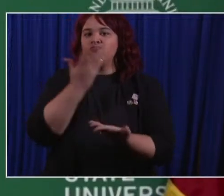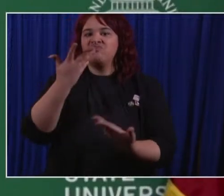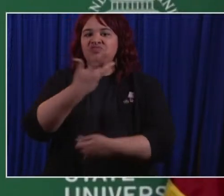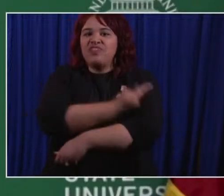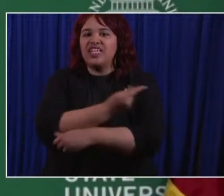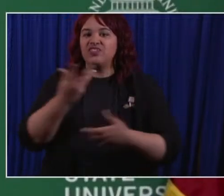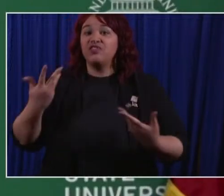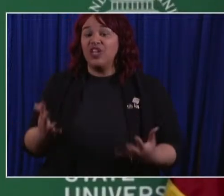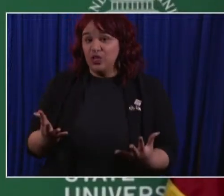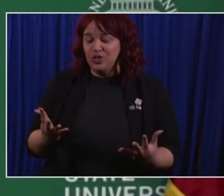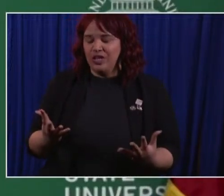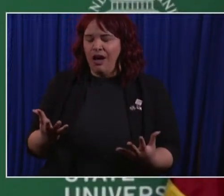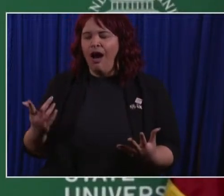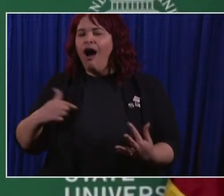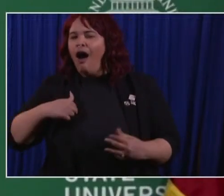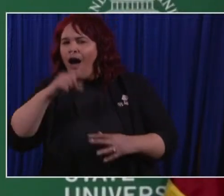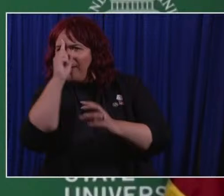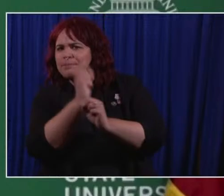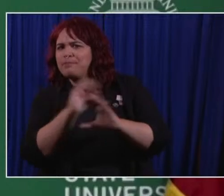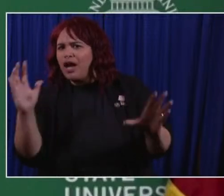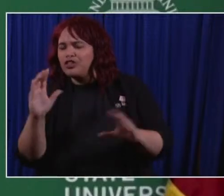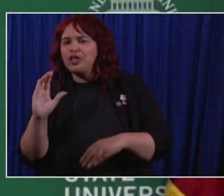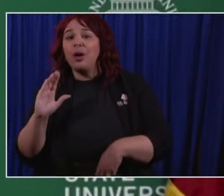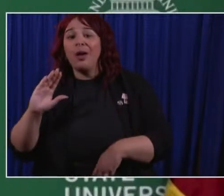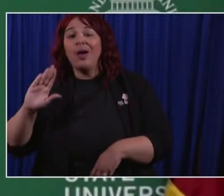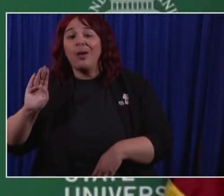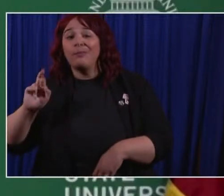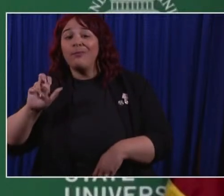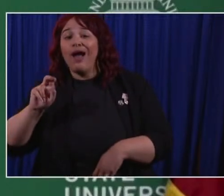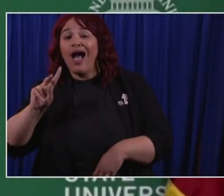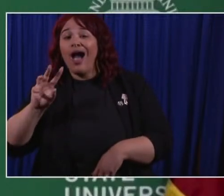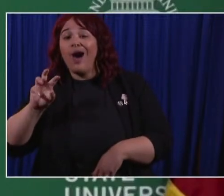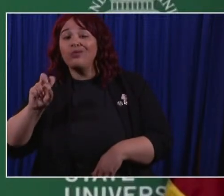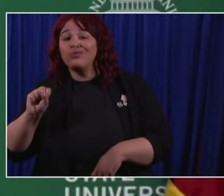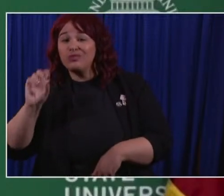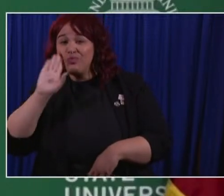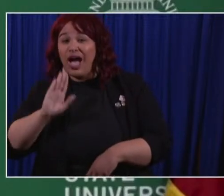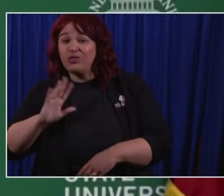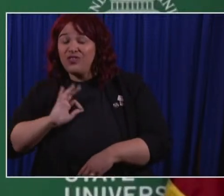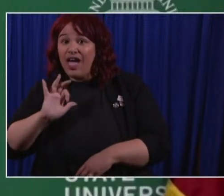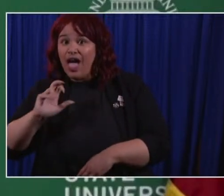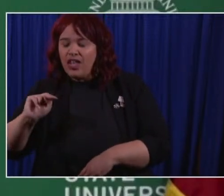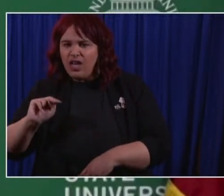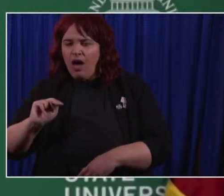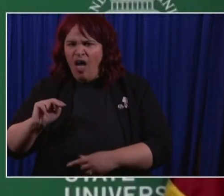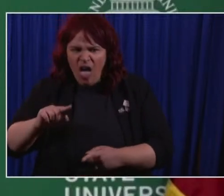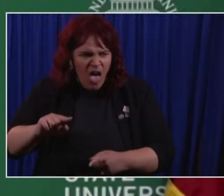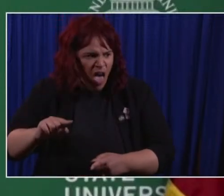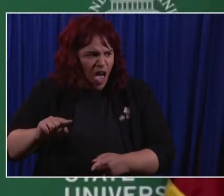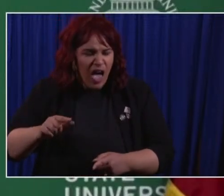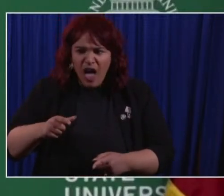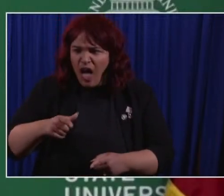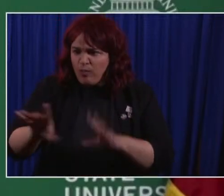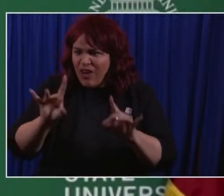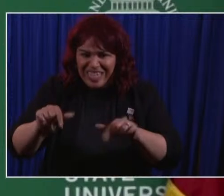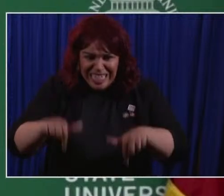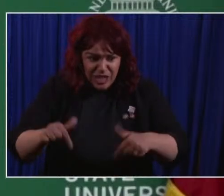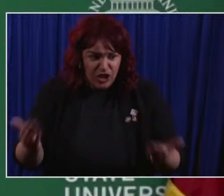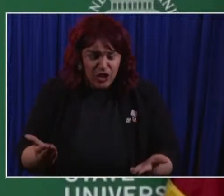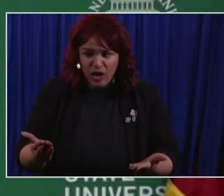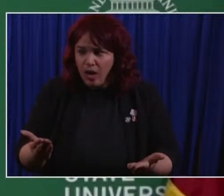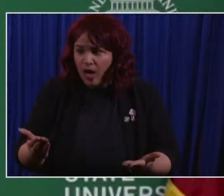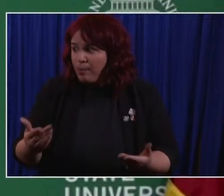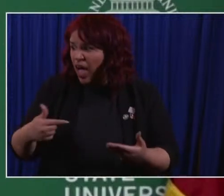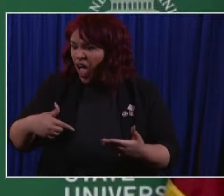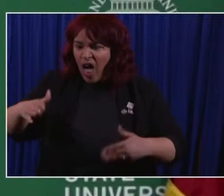about getting the vaccine, but when they found out they couldn't go to the draft in their own hometown, is it time that we remind people that